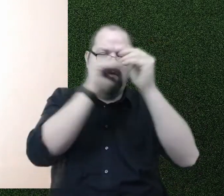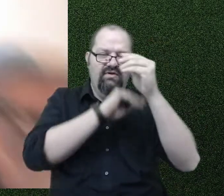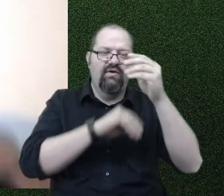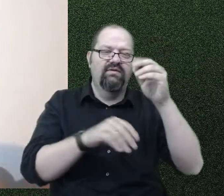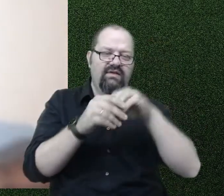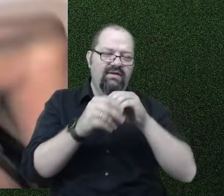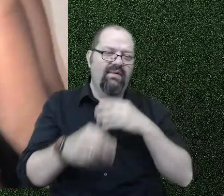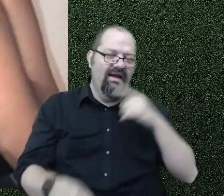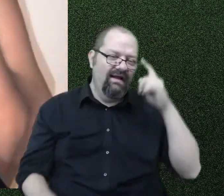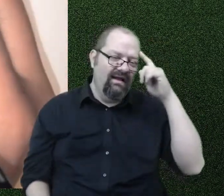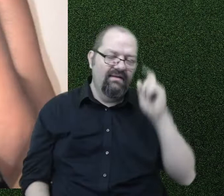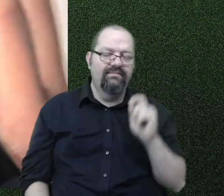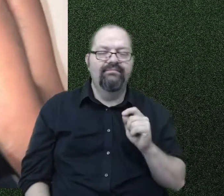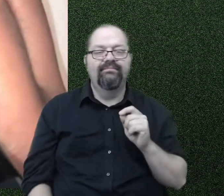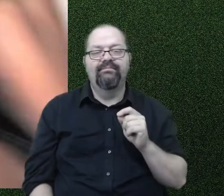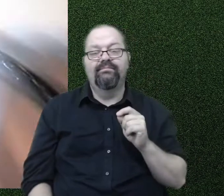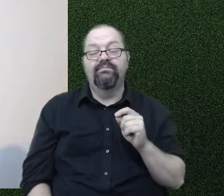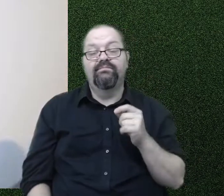Okay.